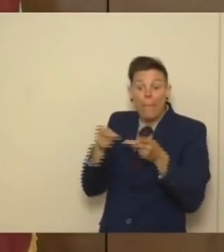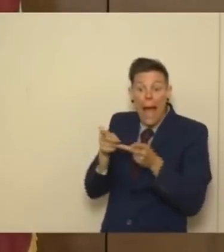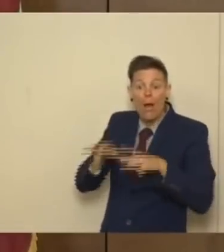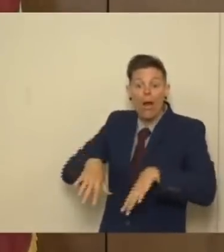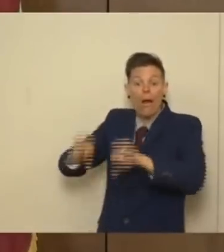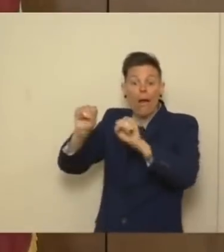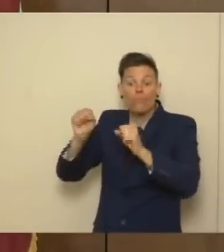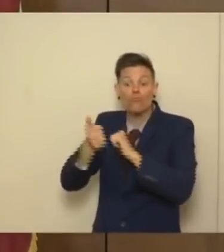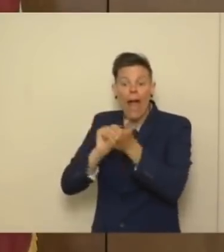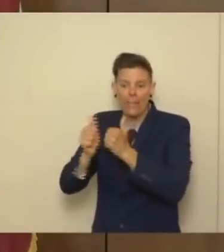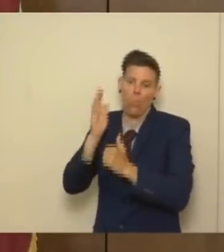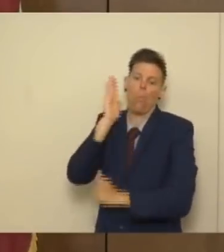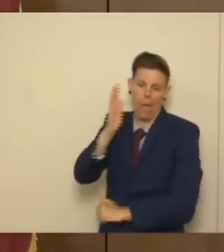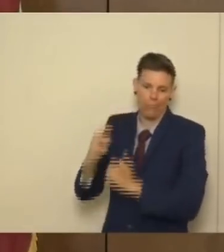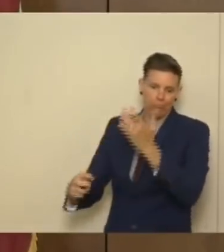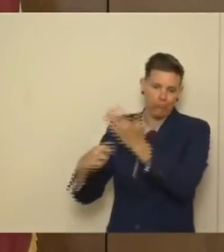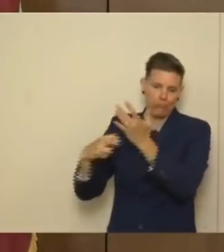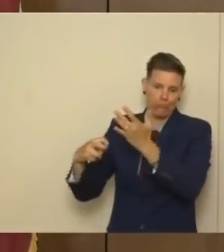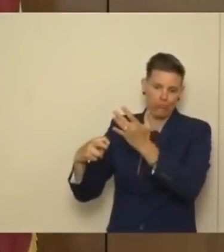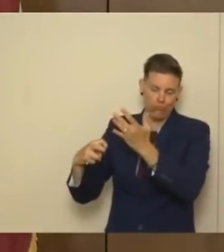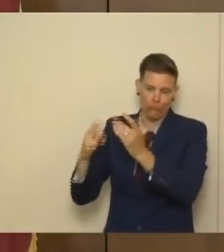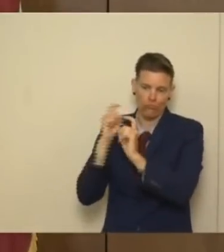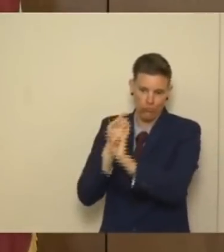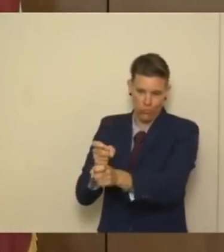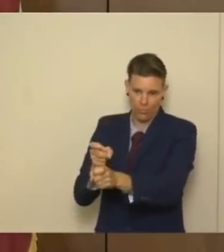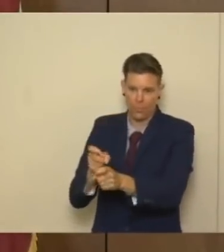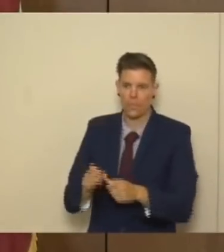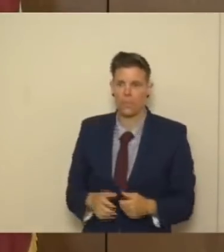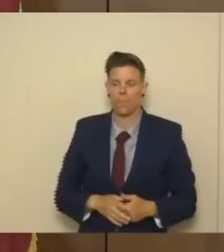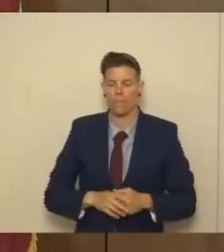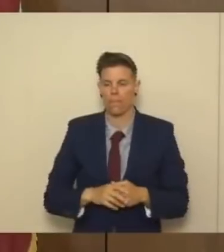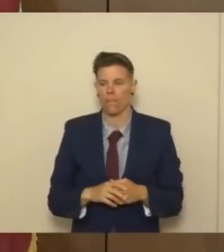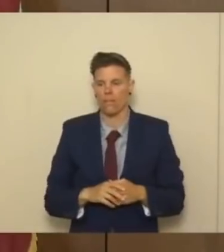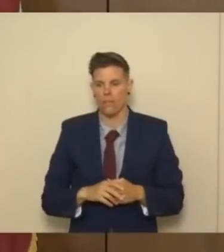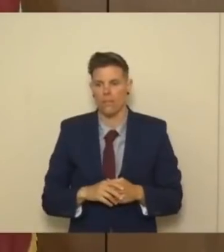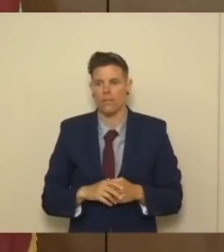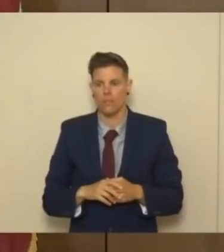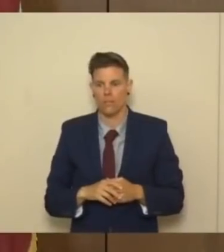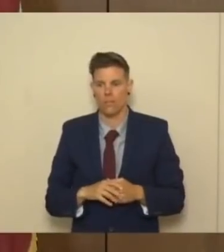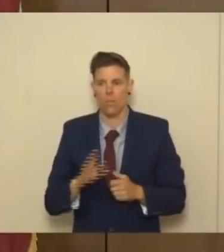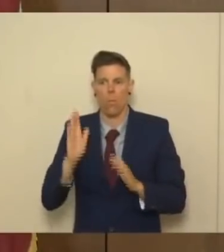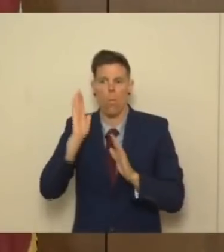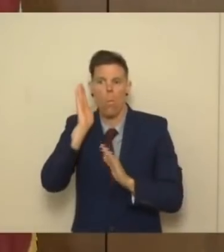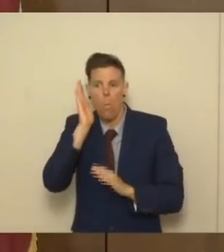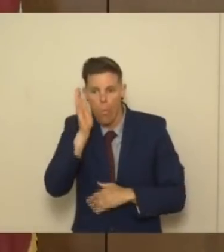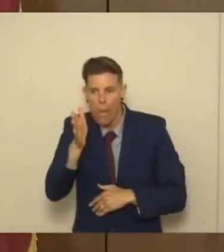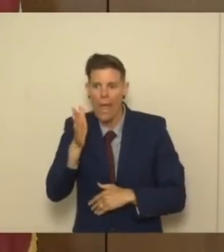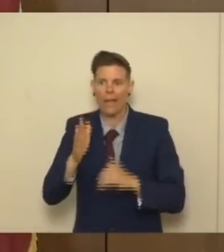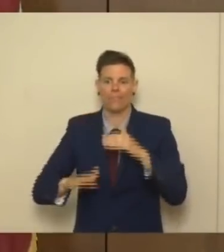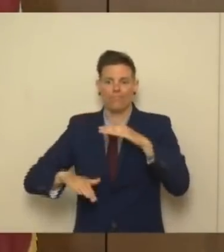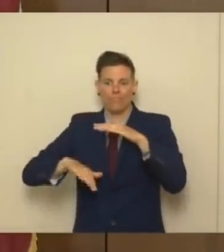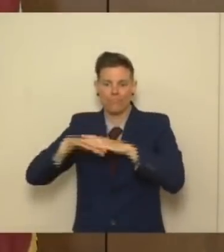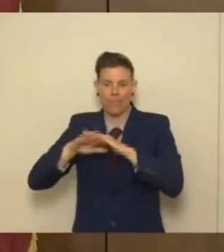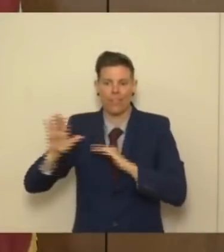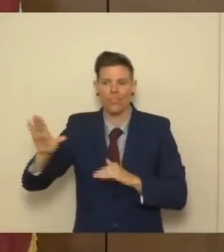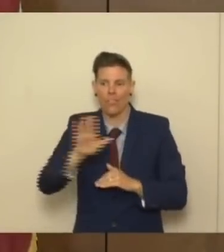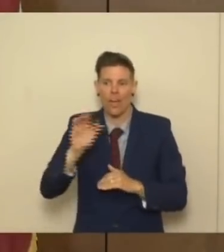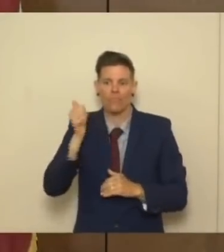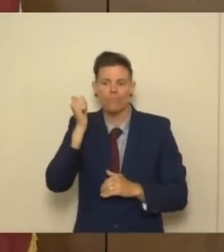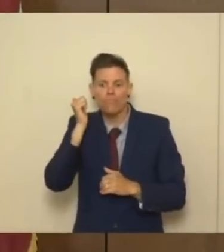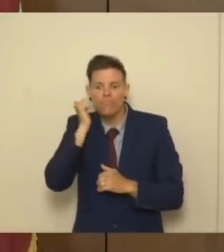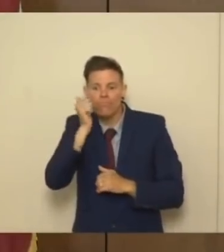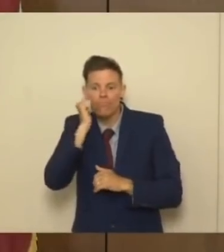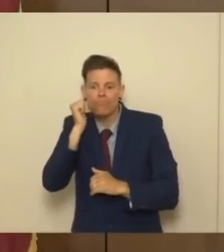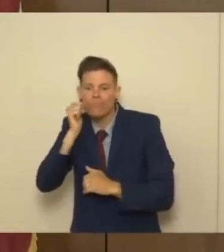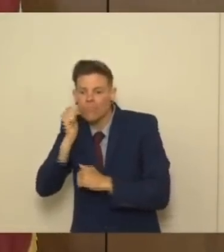engaged to the highest degree we're allowed to, daily fines. I will hold everyone accountable to the highest degree.